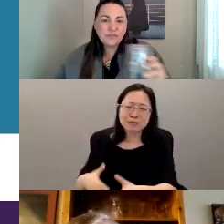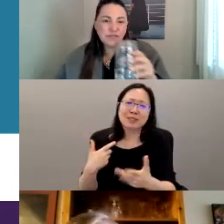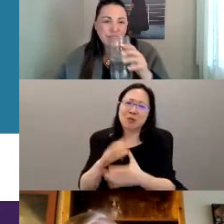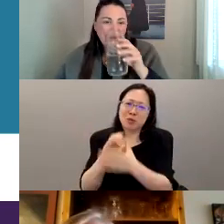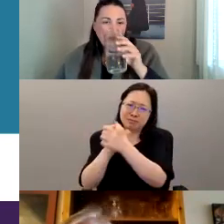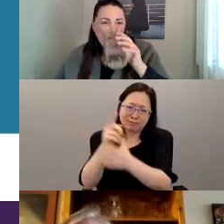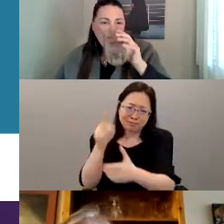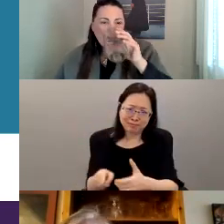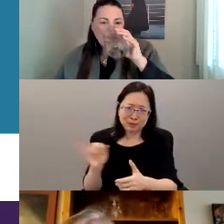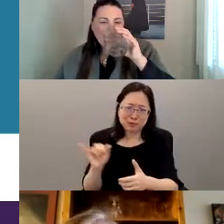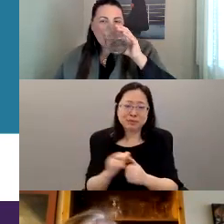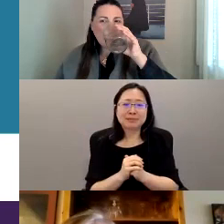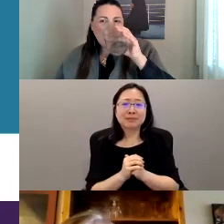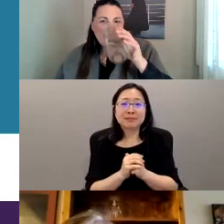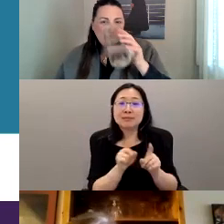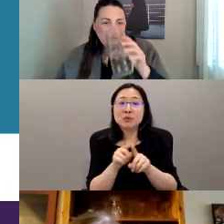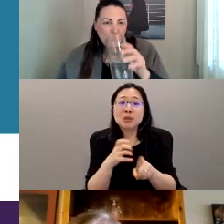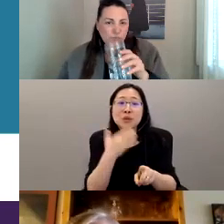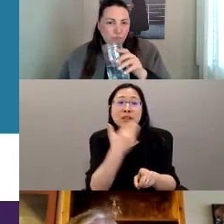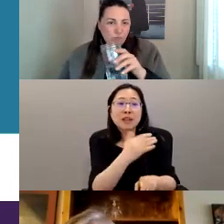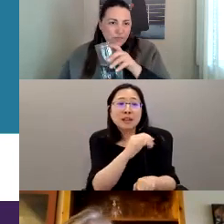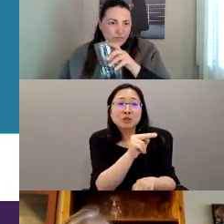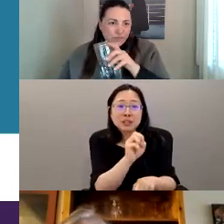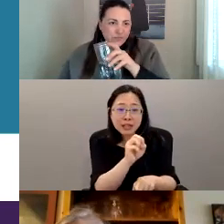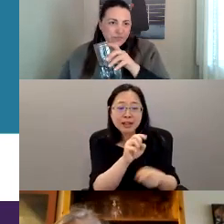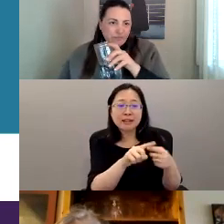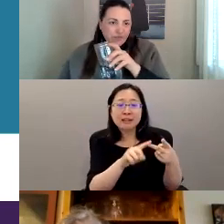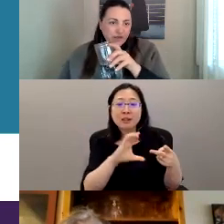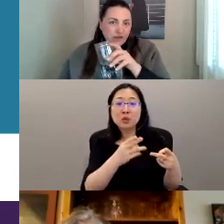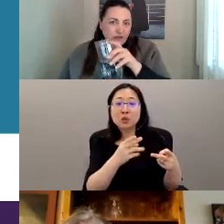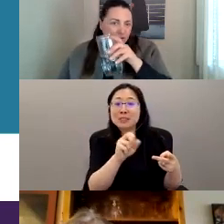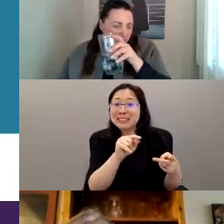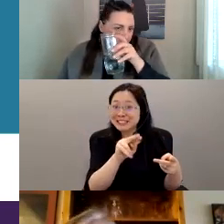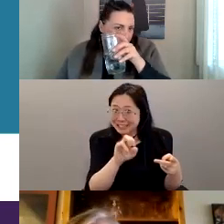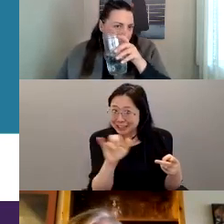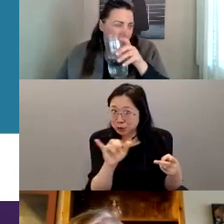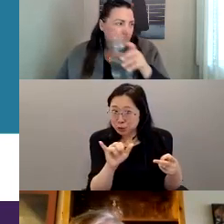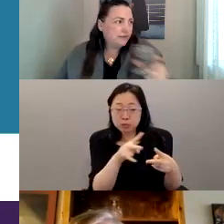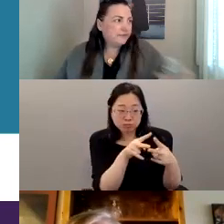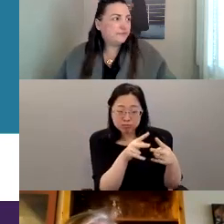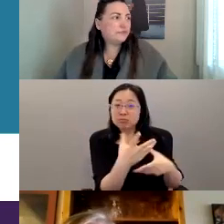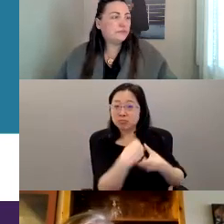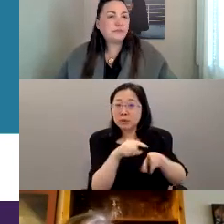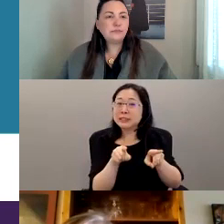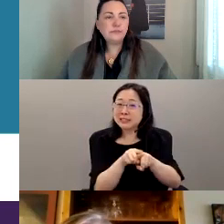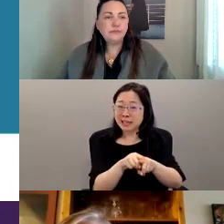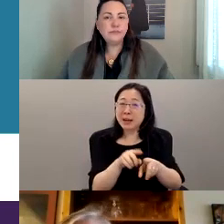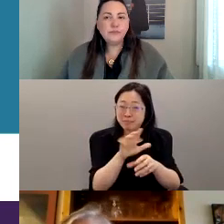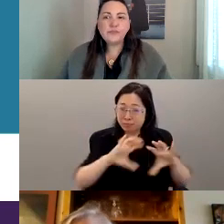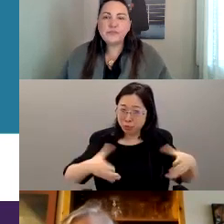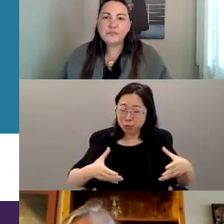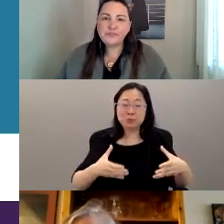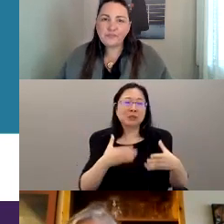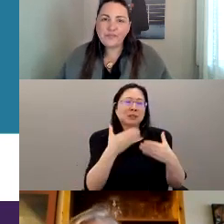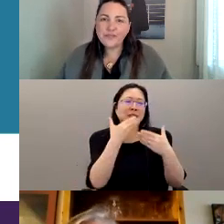I'd also like to thank Jane and Christine from the chapter I belong to, because with their encouragement, I